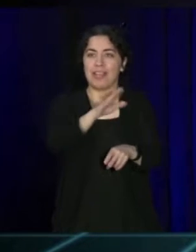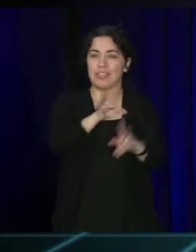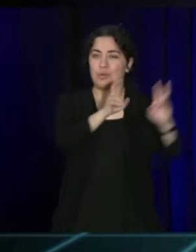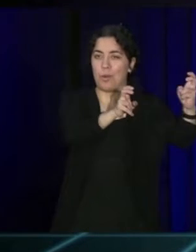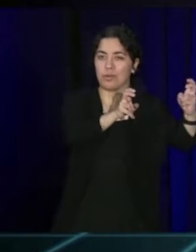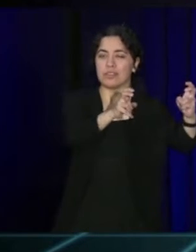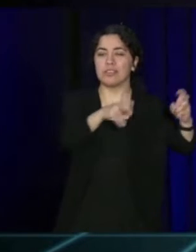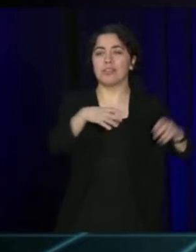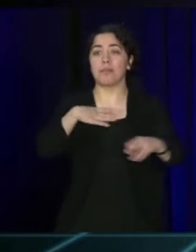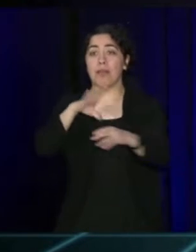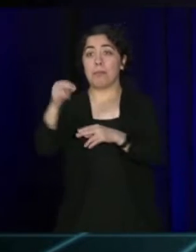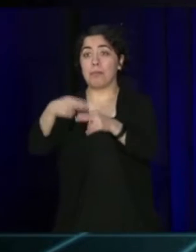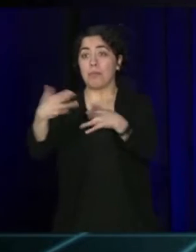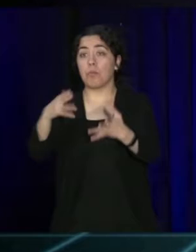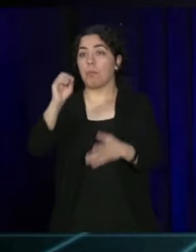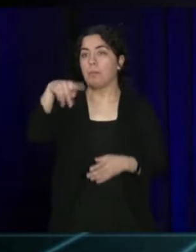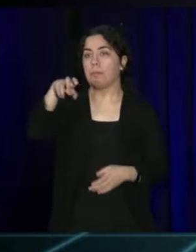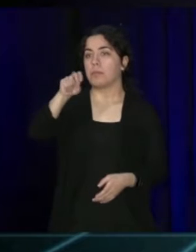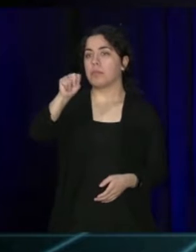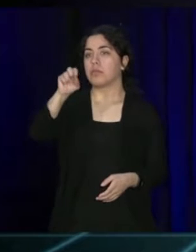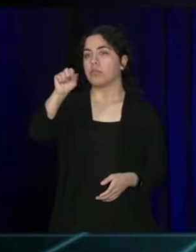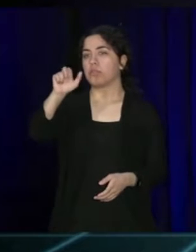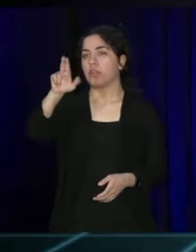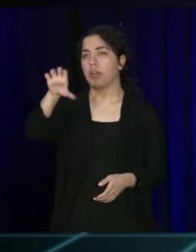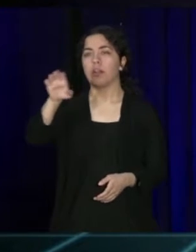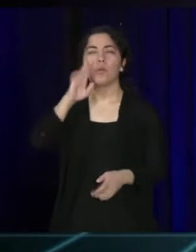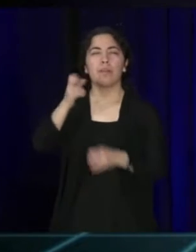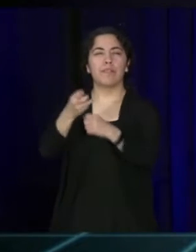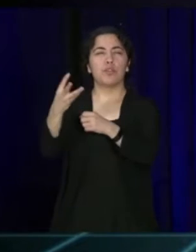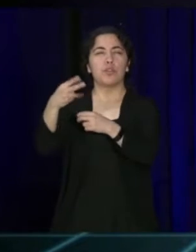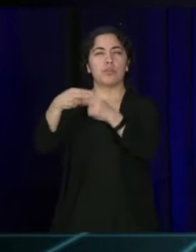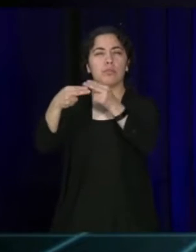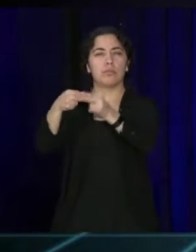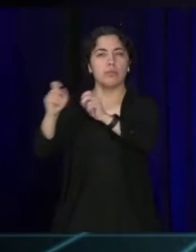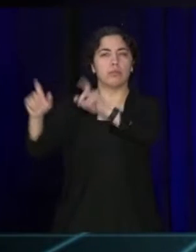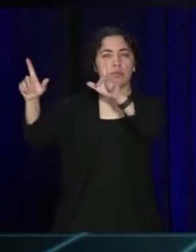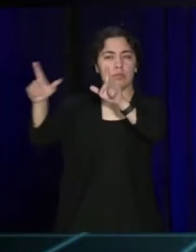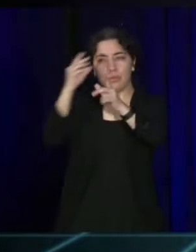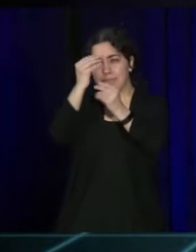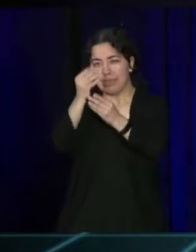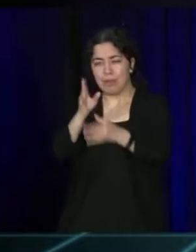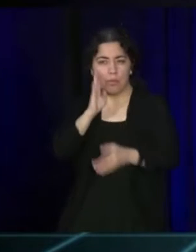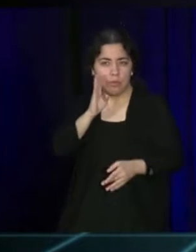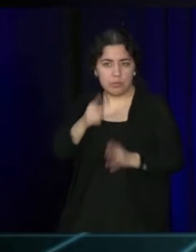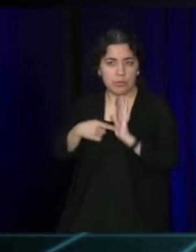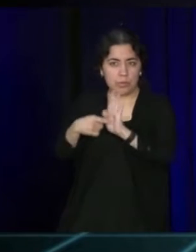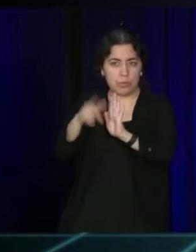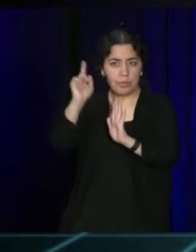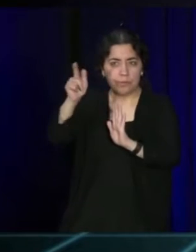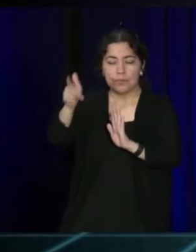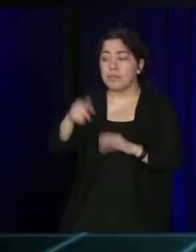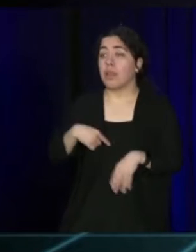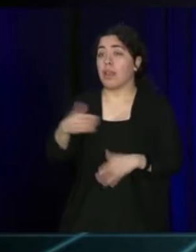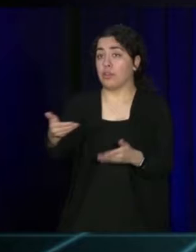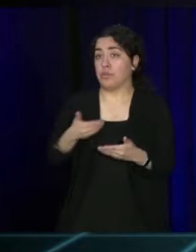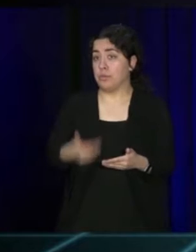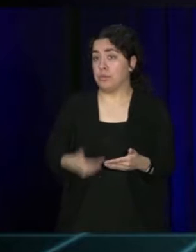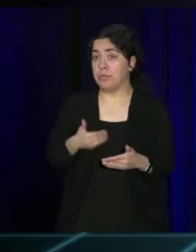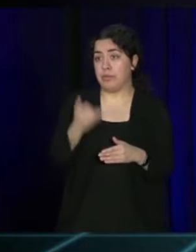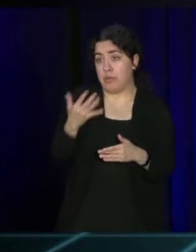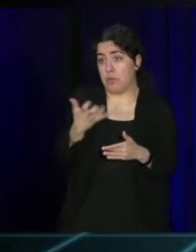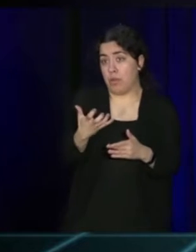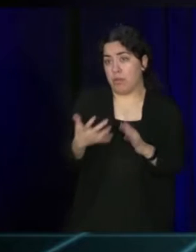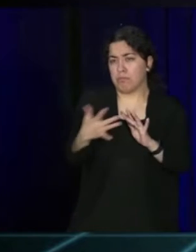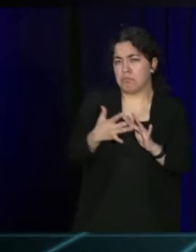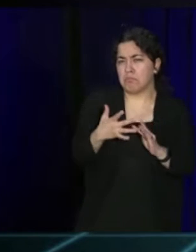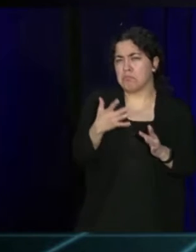going to have a couple screenshots about open source as well. That's how I'm sort of presented the data. I already introduced myself, but if you wanted to find out more about